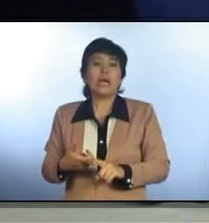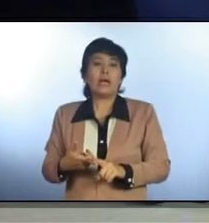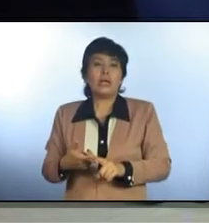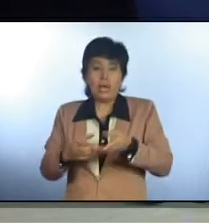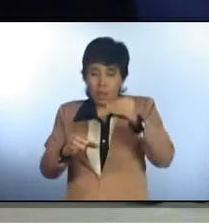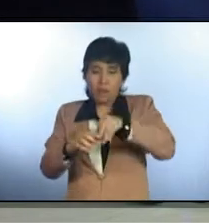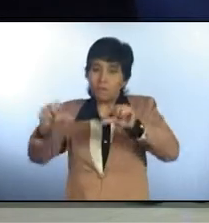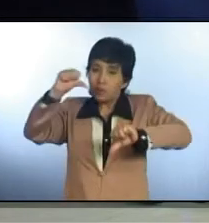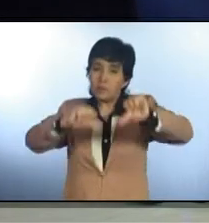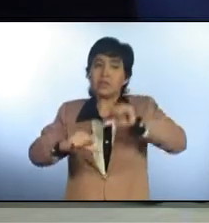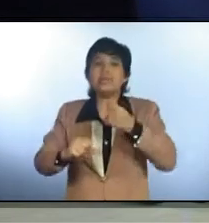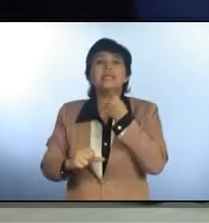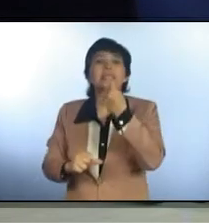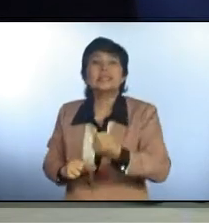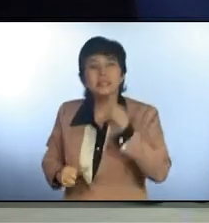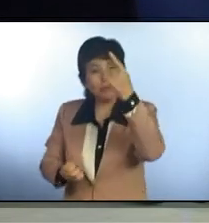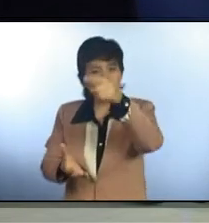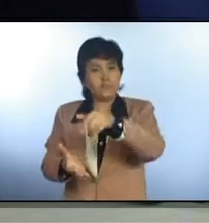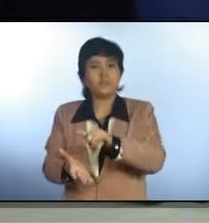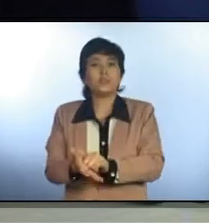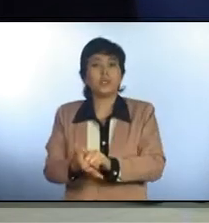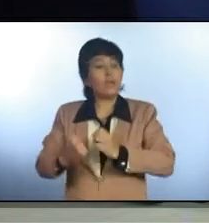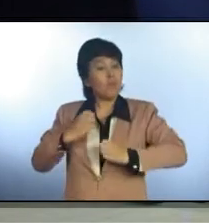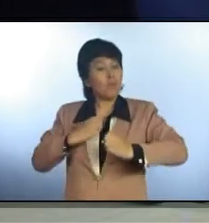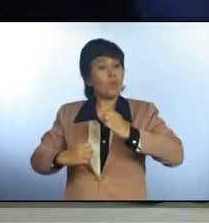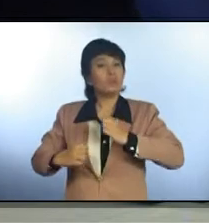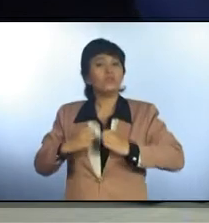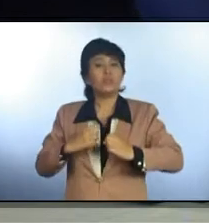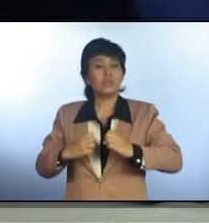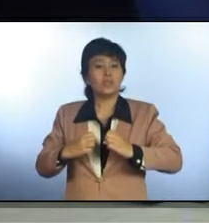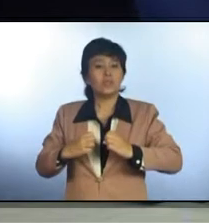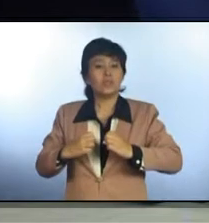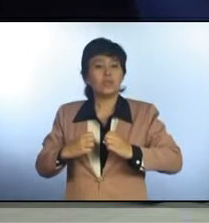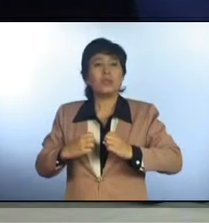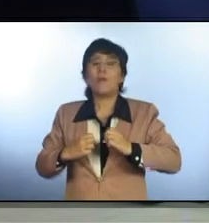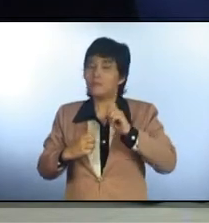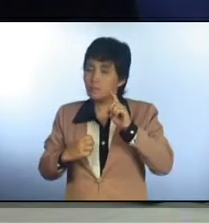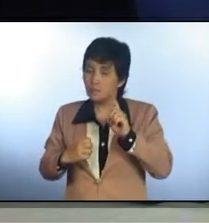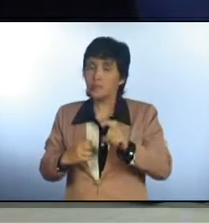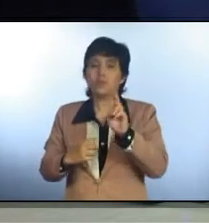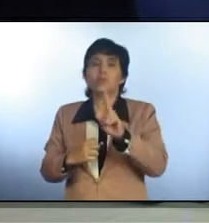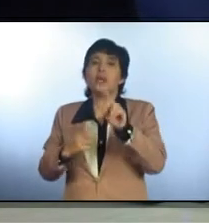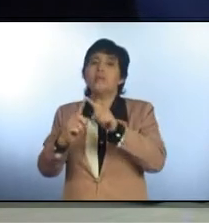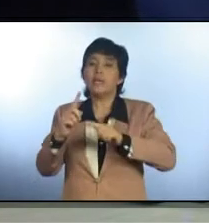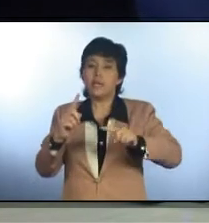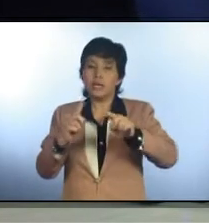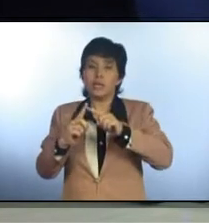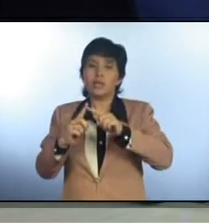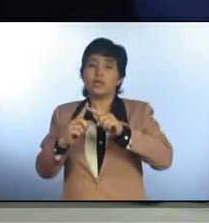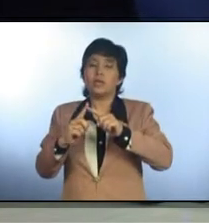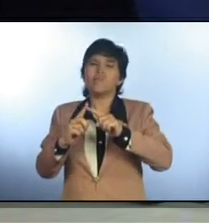an experiment, they say that emotion is better to be used when the people are